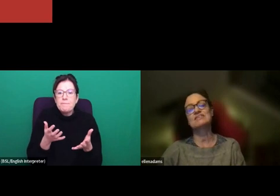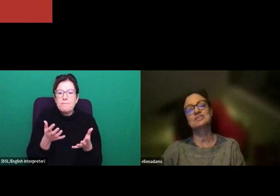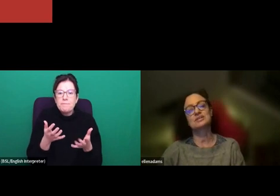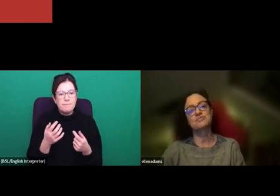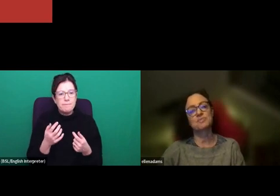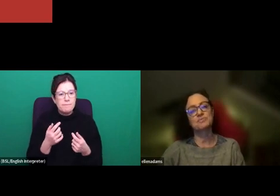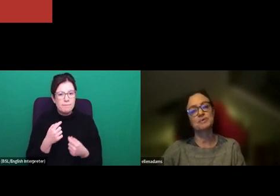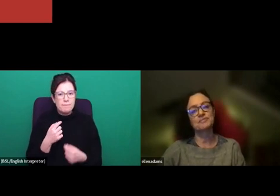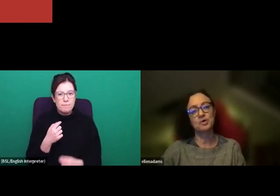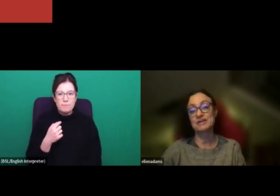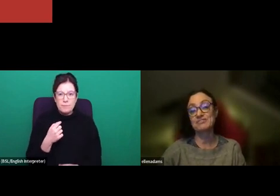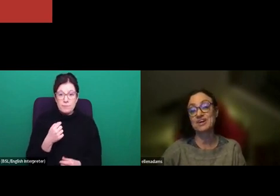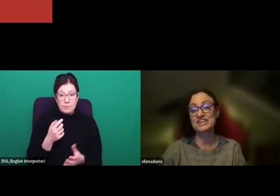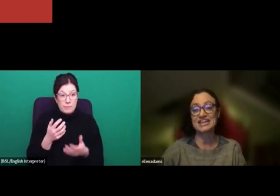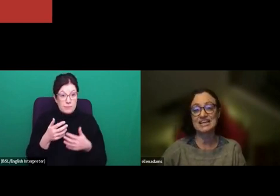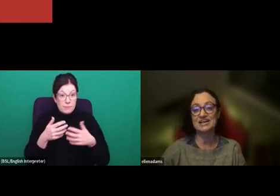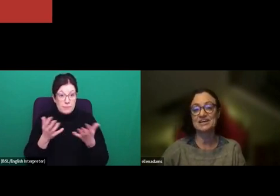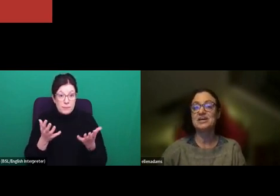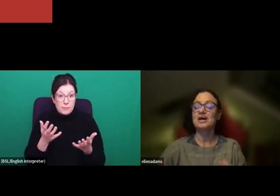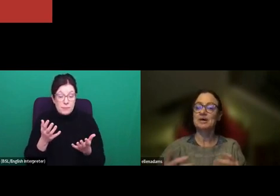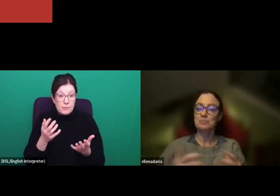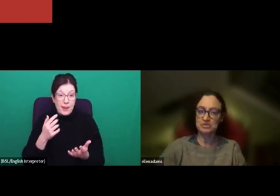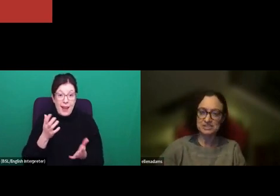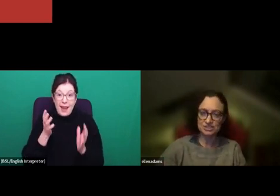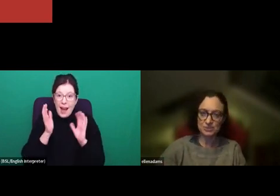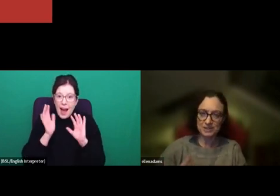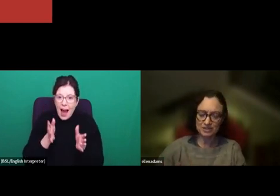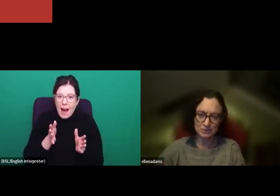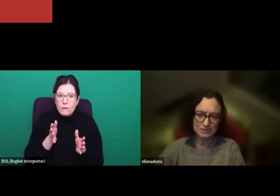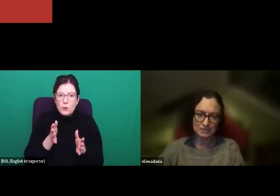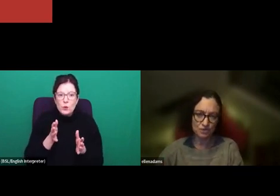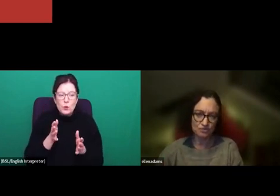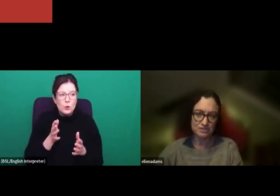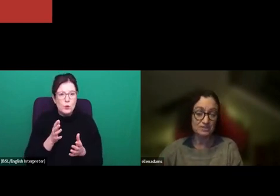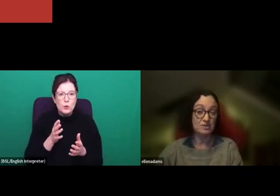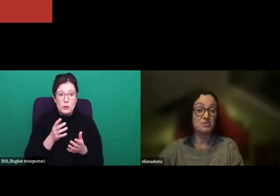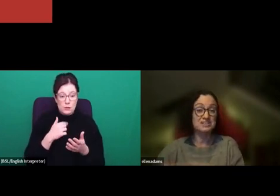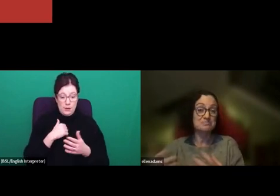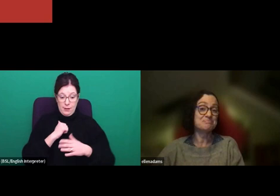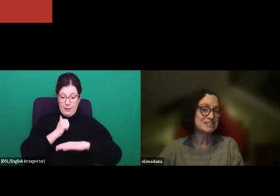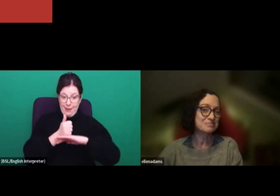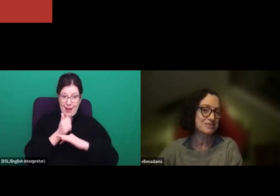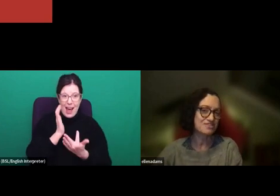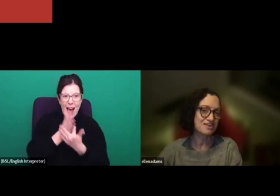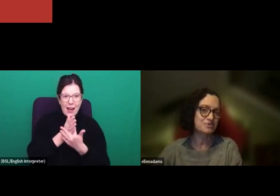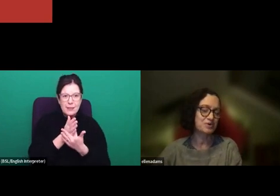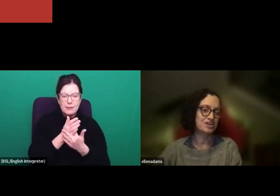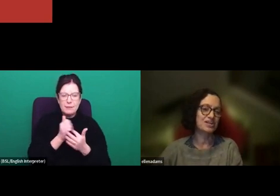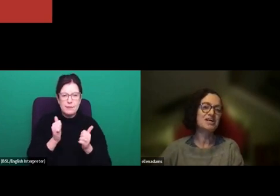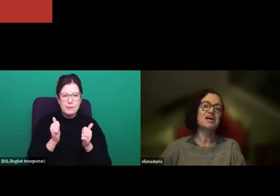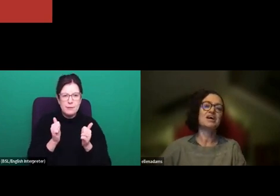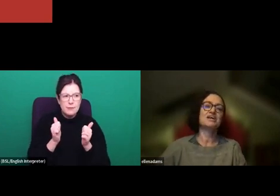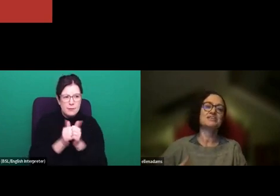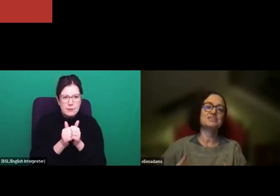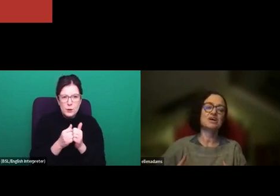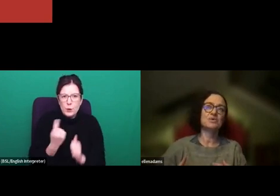lending itself to the problem of not being very clear about what it's doing and who it's for and so on. Well, it's meant to be for